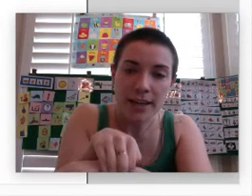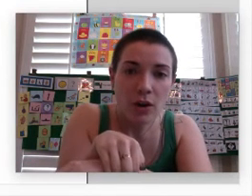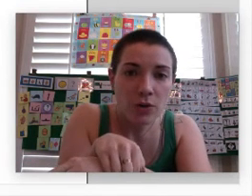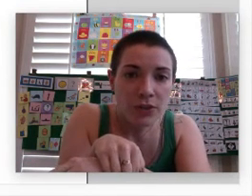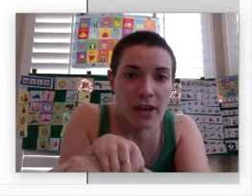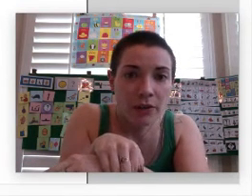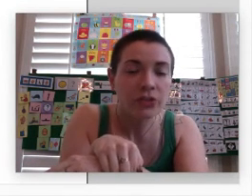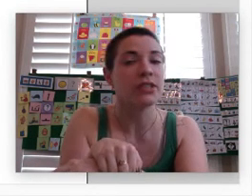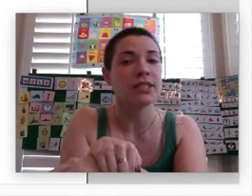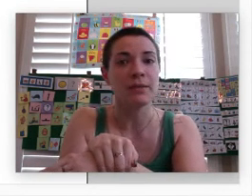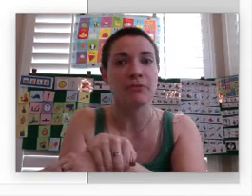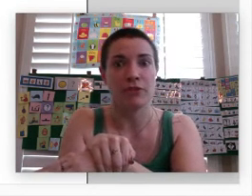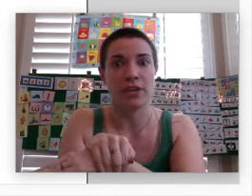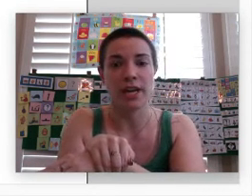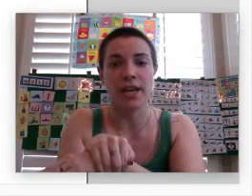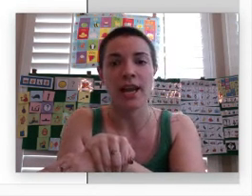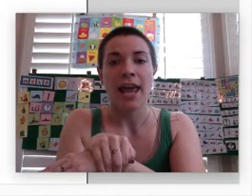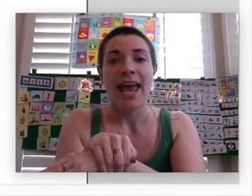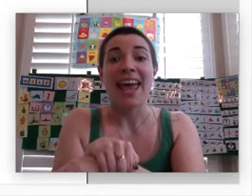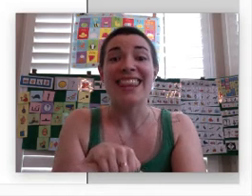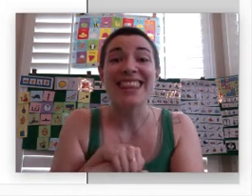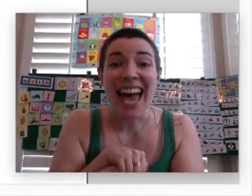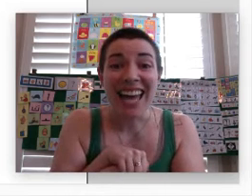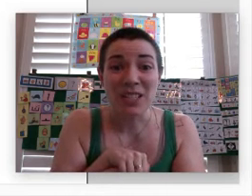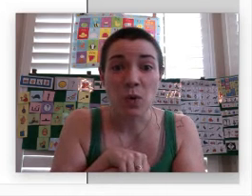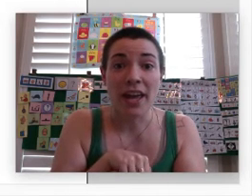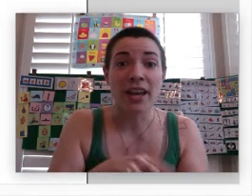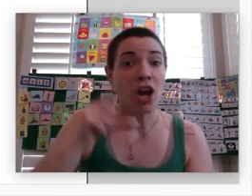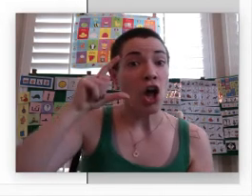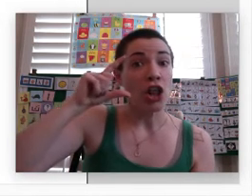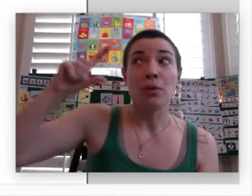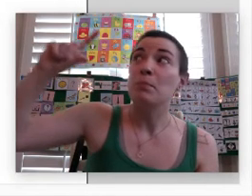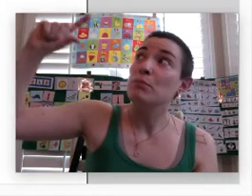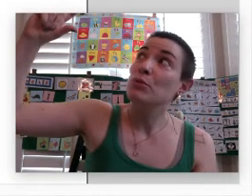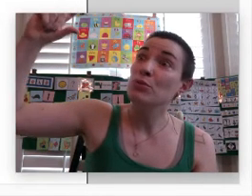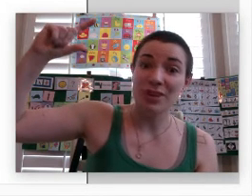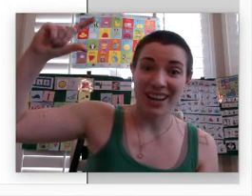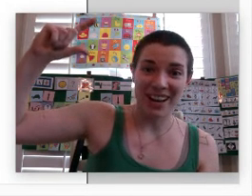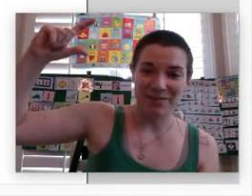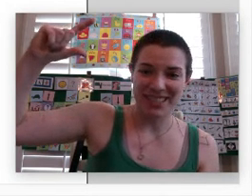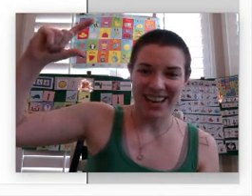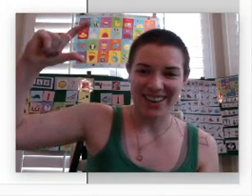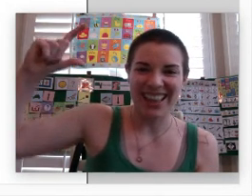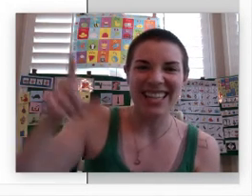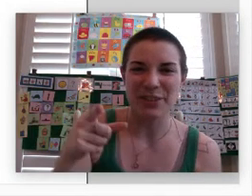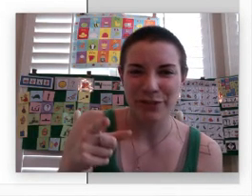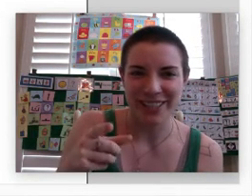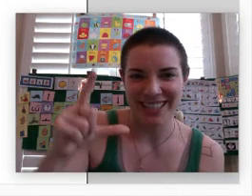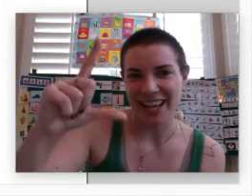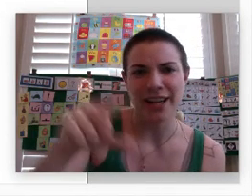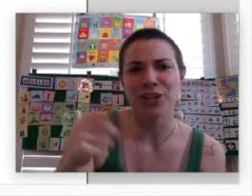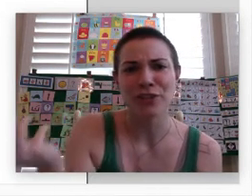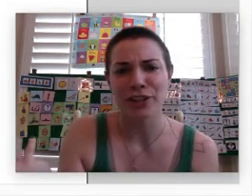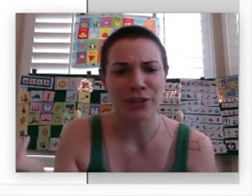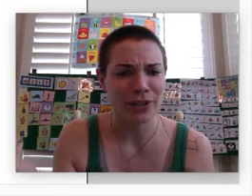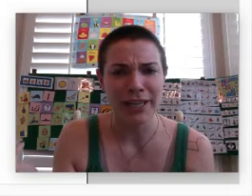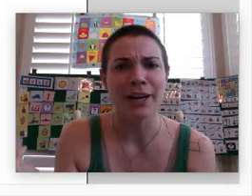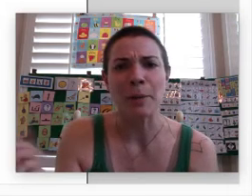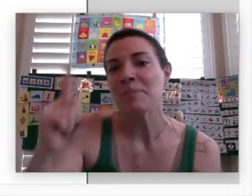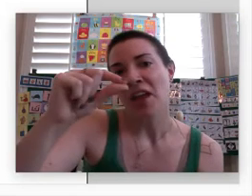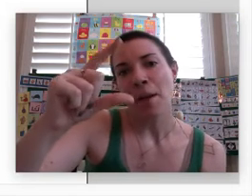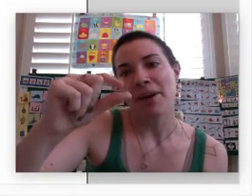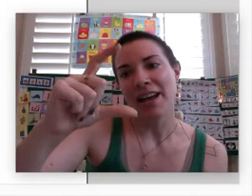and he goes down to sleep for the night. And that's when the moon comes out. And that's a fun sign. I should have included